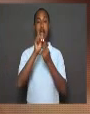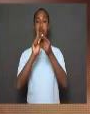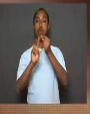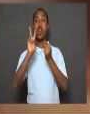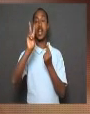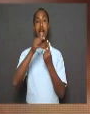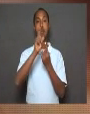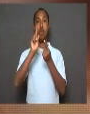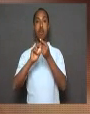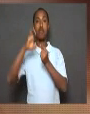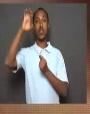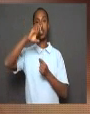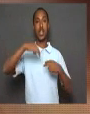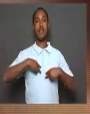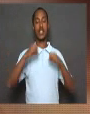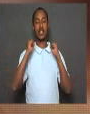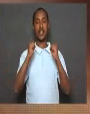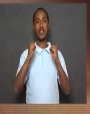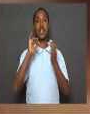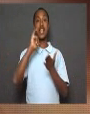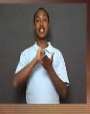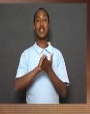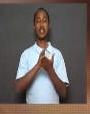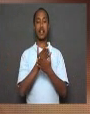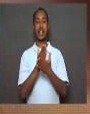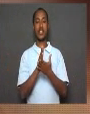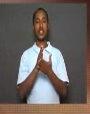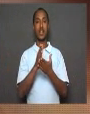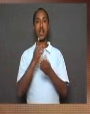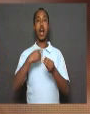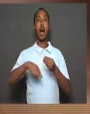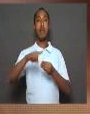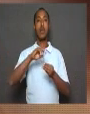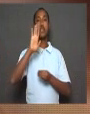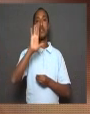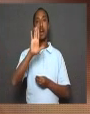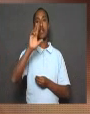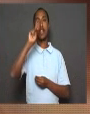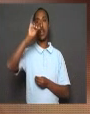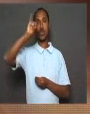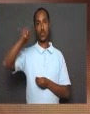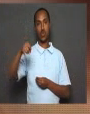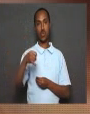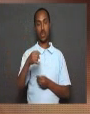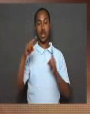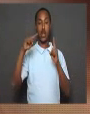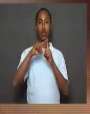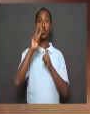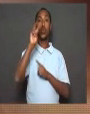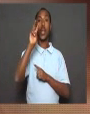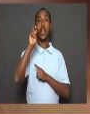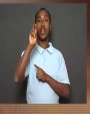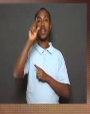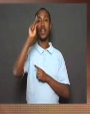Dipole-dipole forces have strengths that range from about 5 kilojoules to